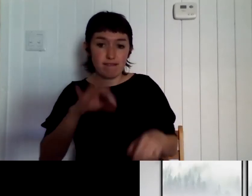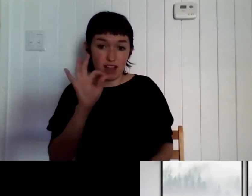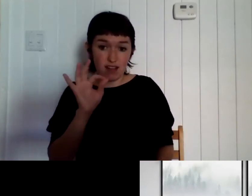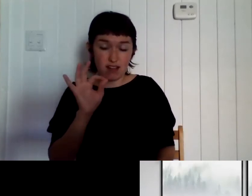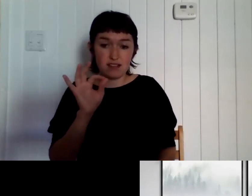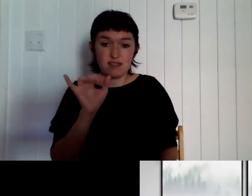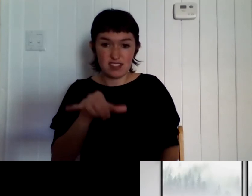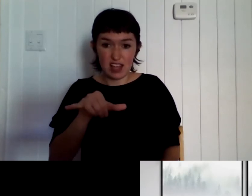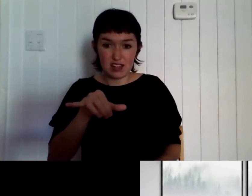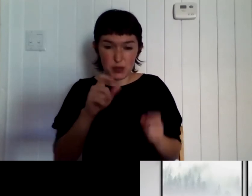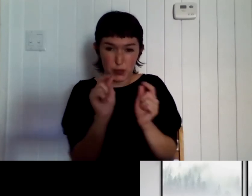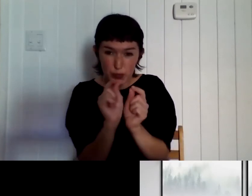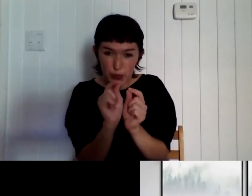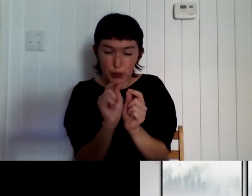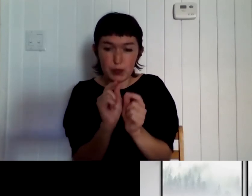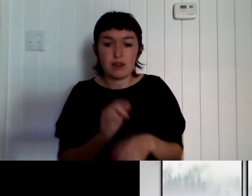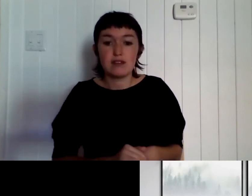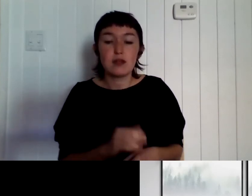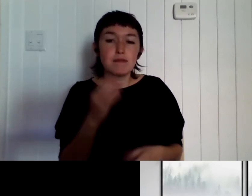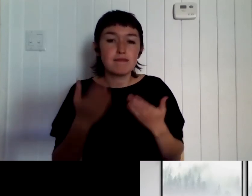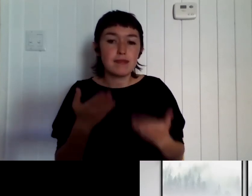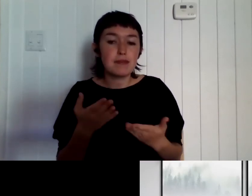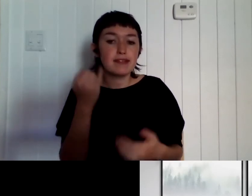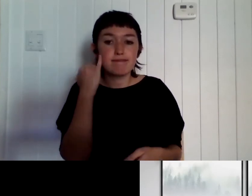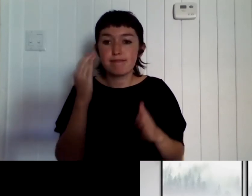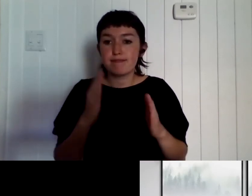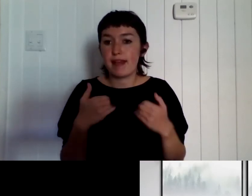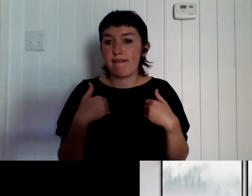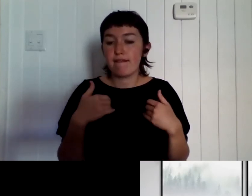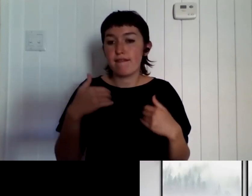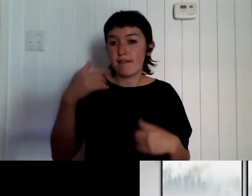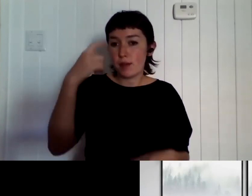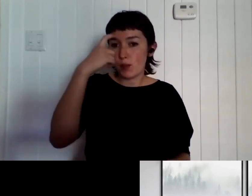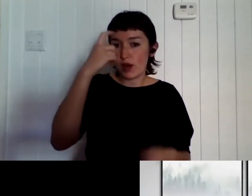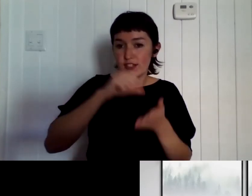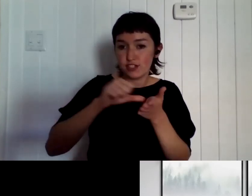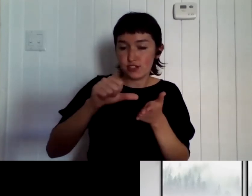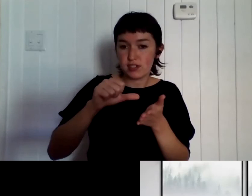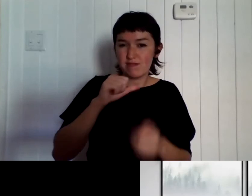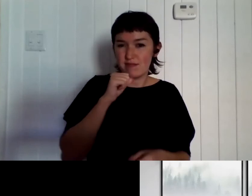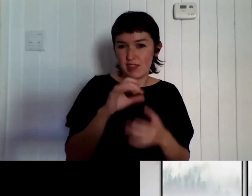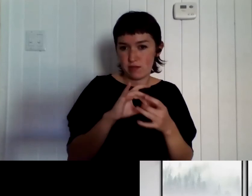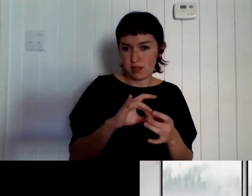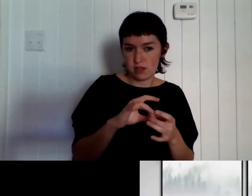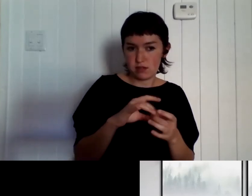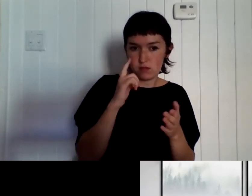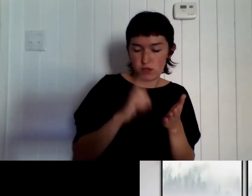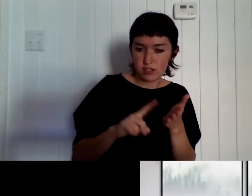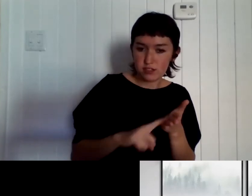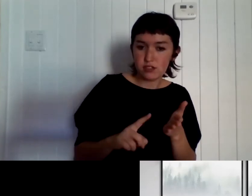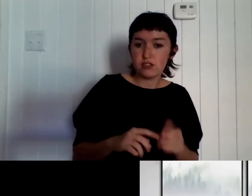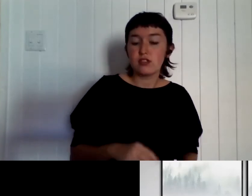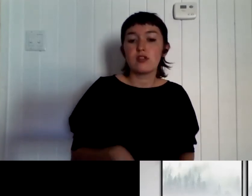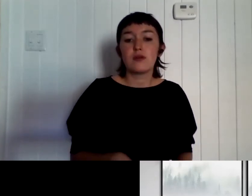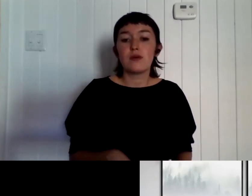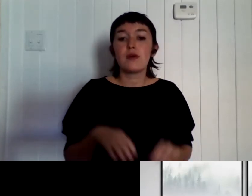surgery, for example, for some other reason, not having to do with research, you can often use a